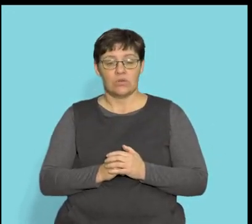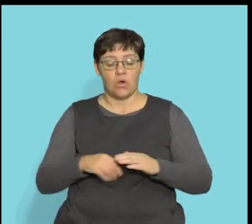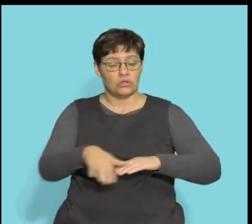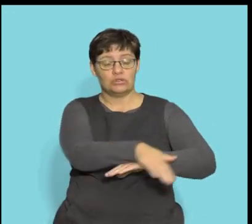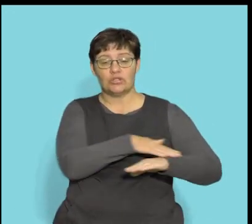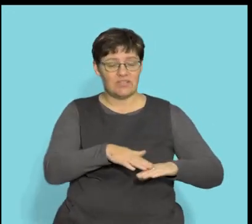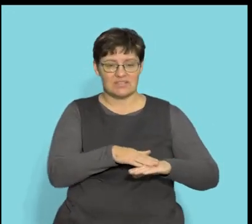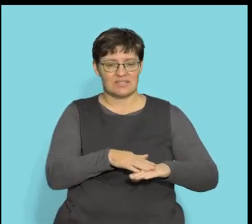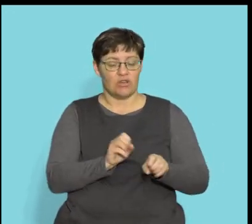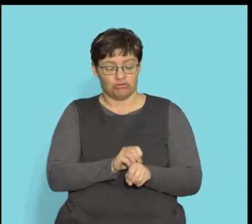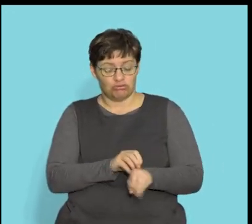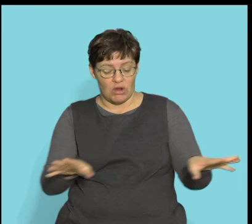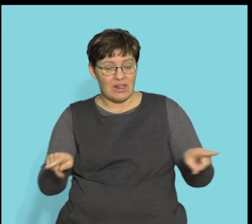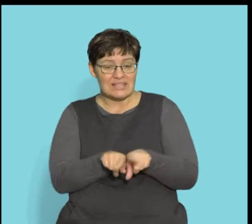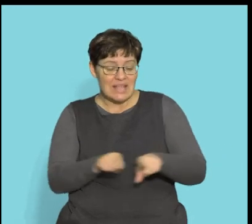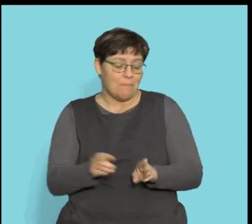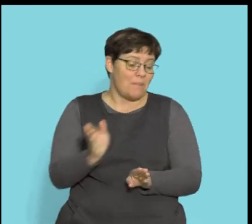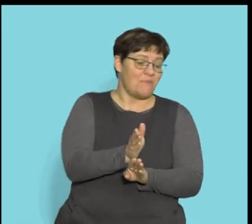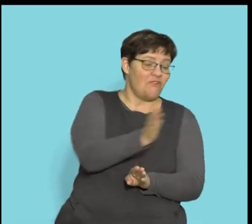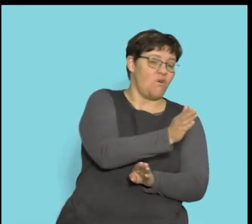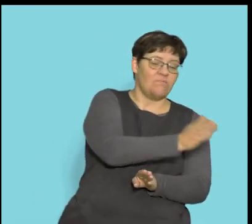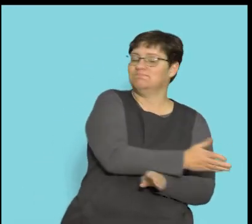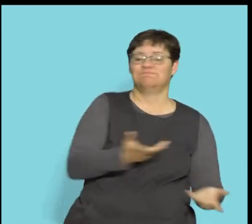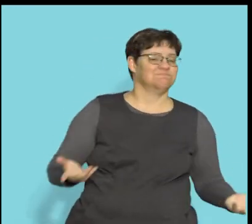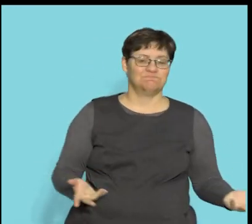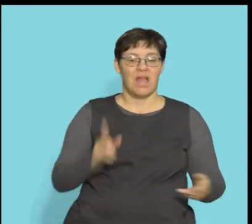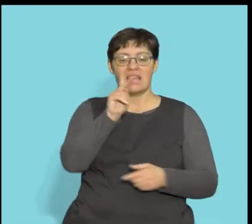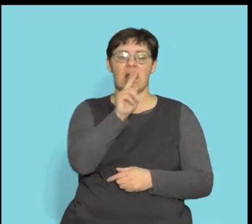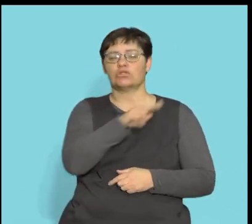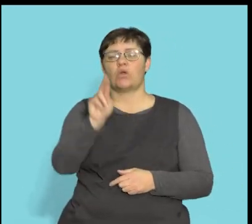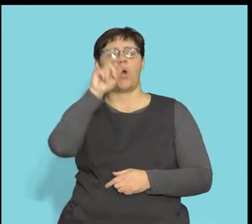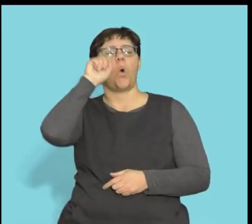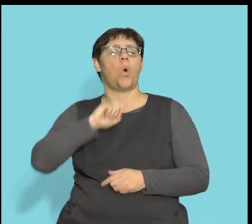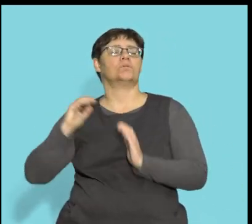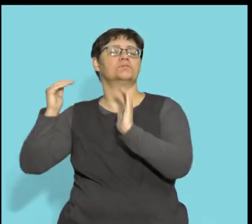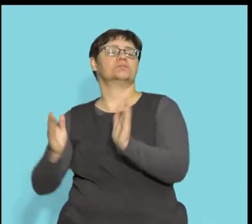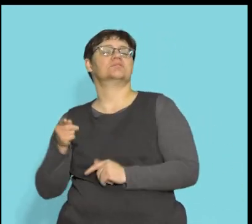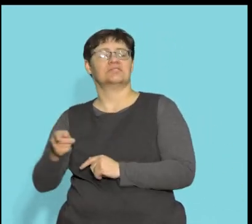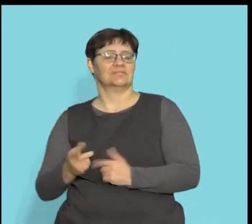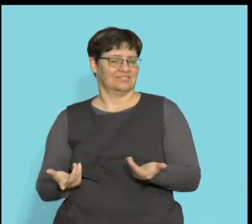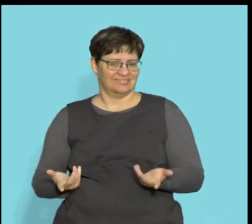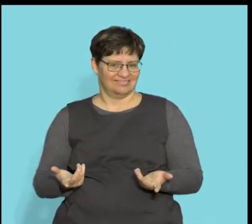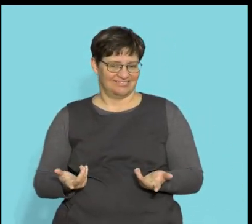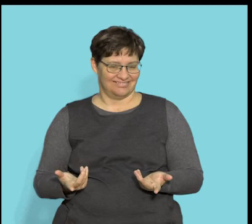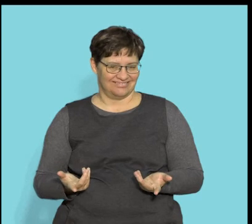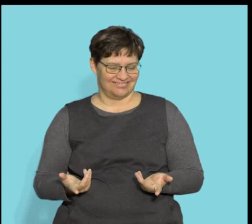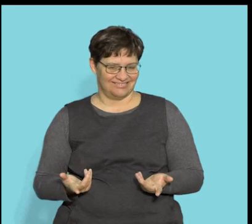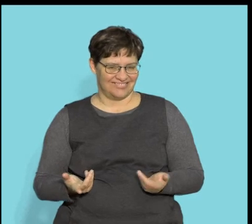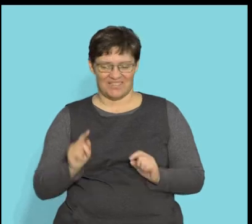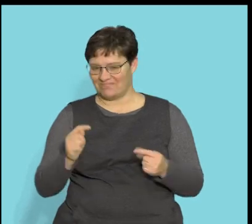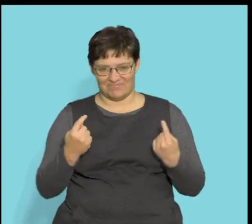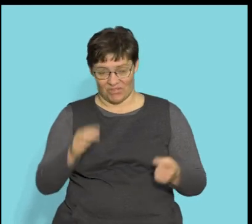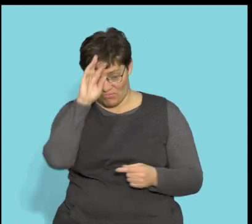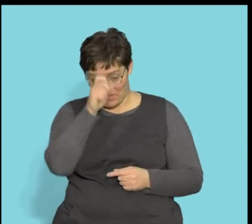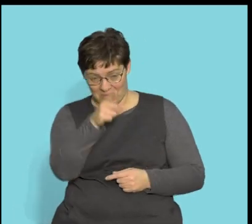of a cone cannot be generalized to be k squared times the old surface area equal to the new surface